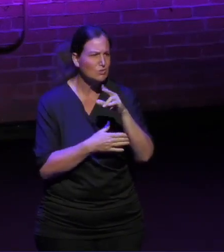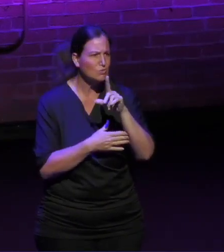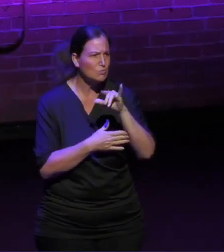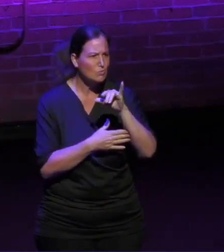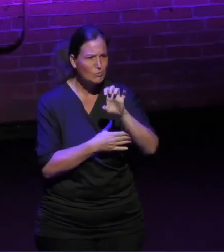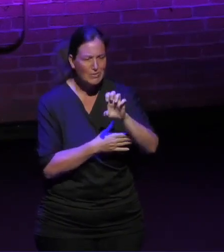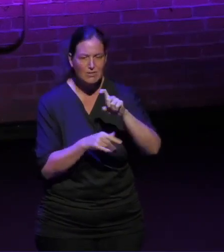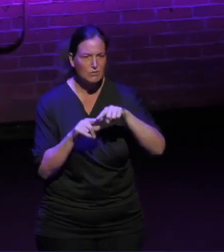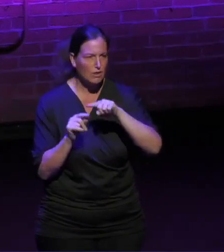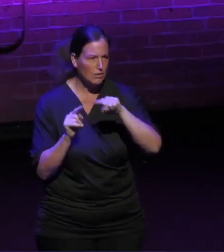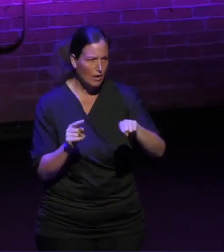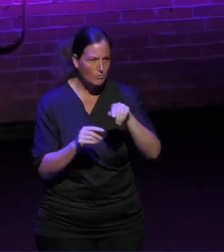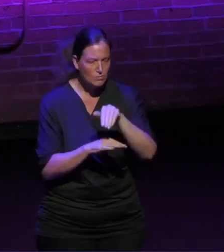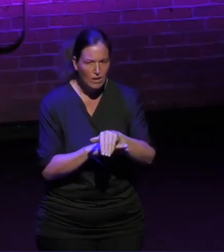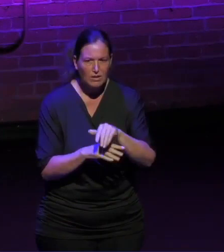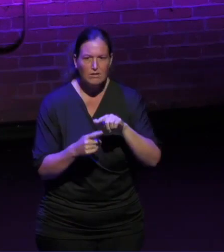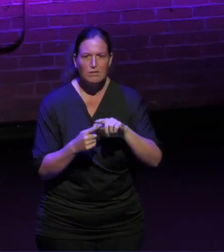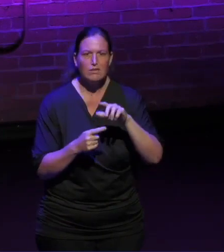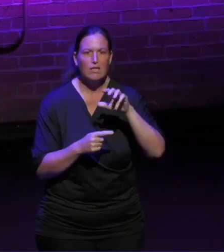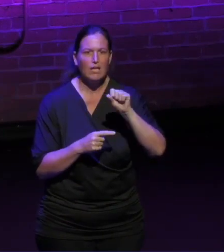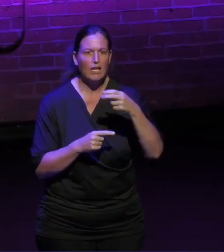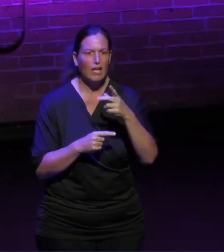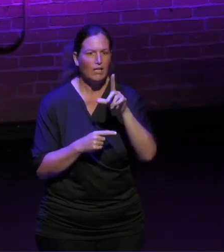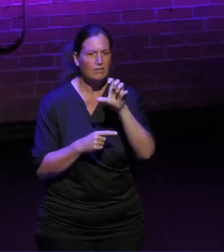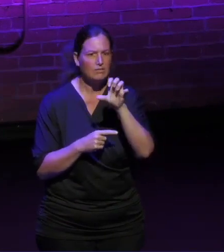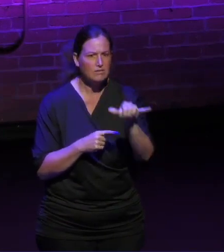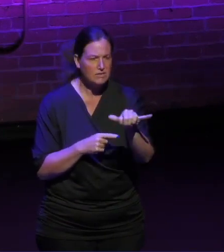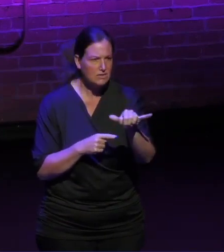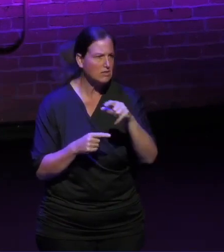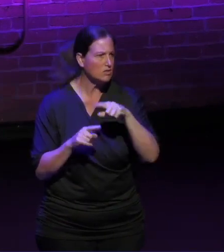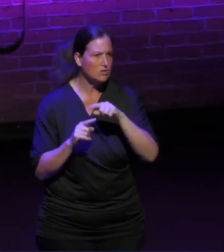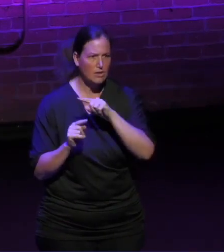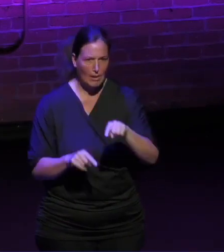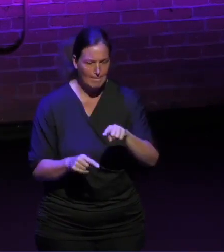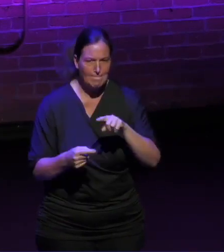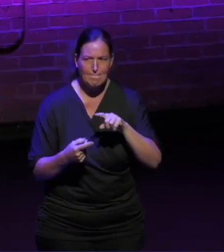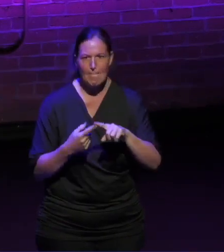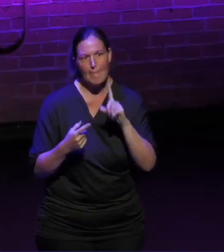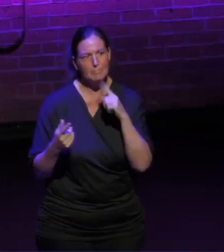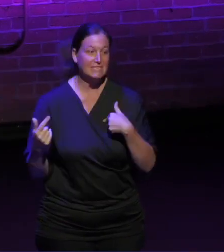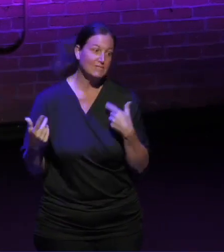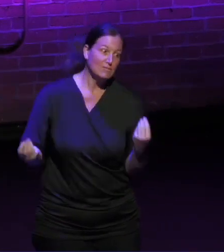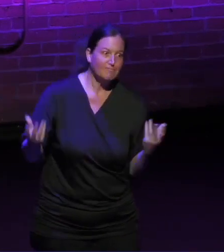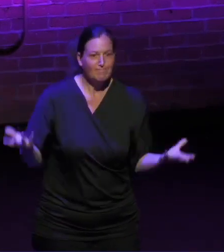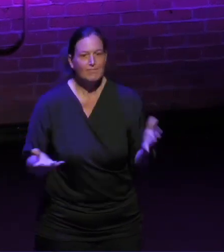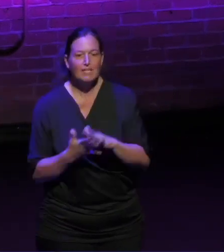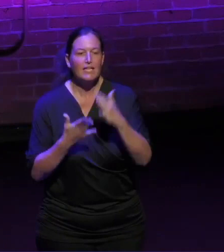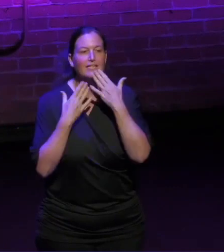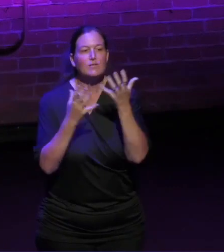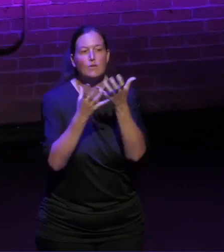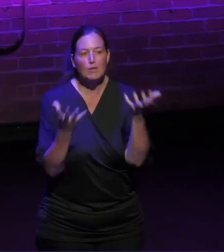who couldn't be here today. Ashley Lafita, who also couldn't be here today, and myself. So thank you all so